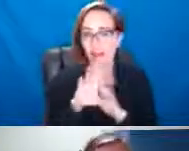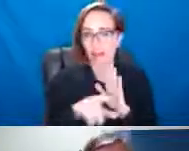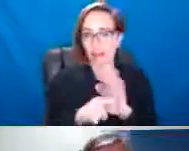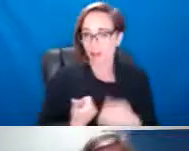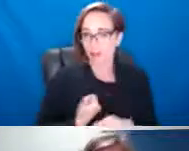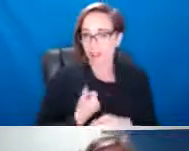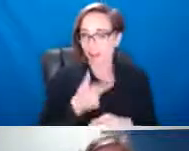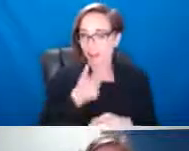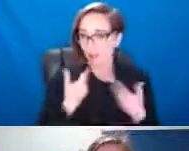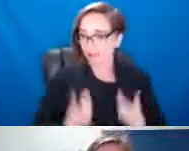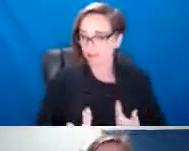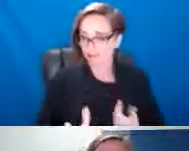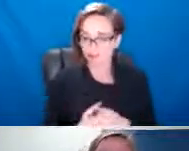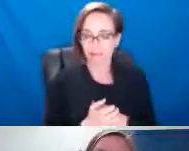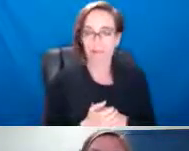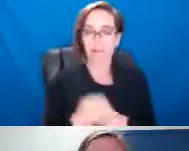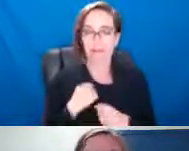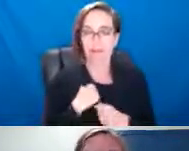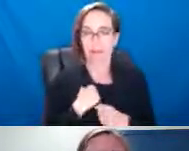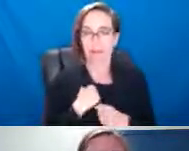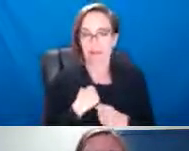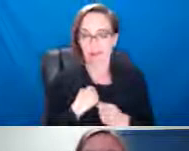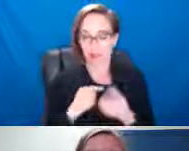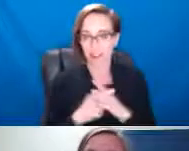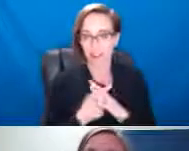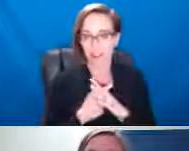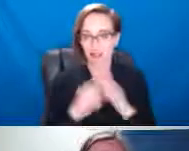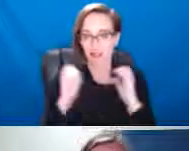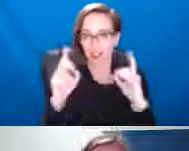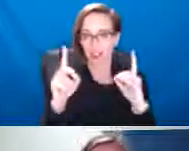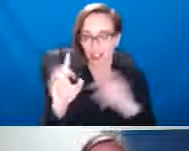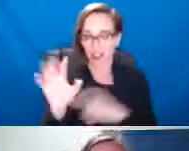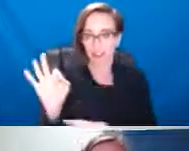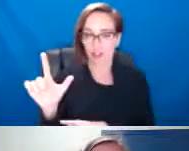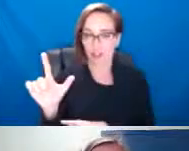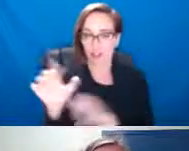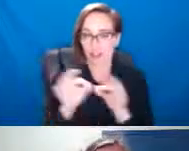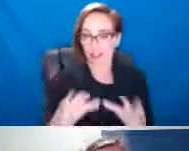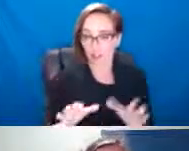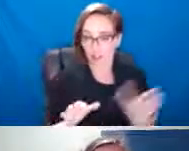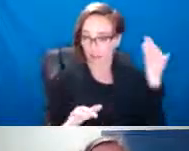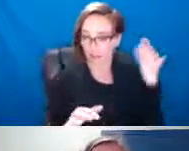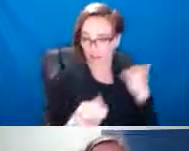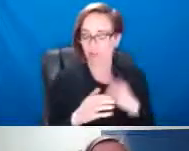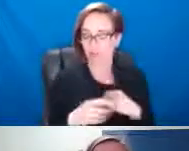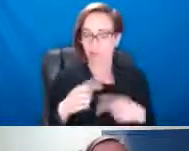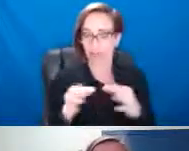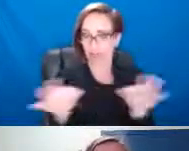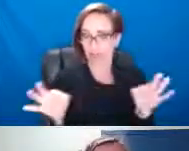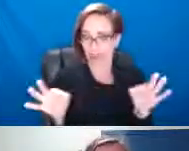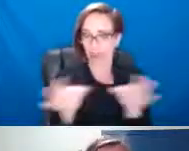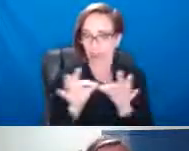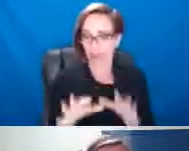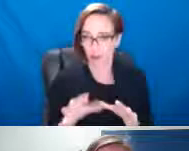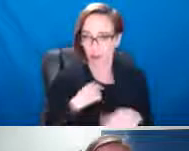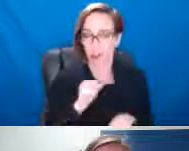myself. I did start out as an educational and freelance interpreter, sign language interpreter, and I worked for